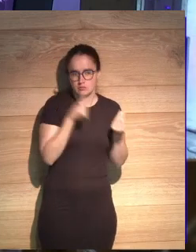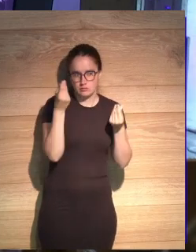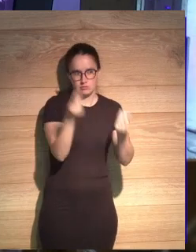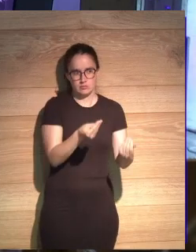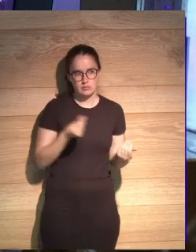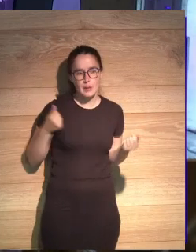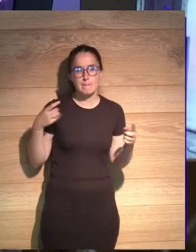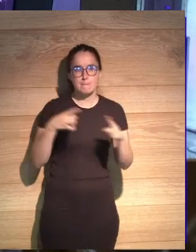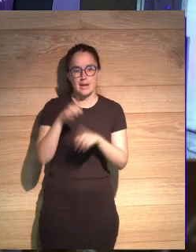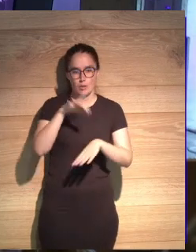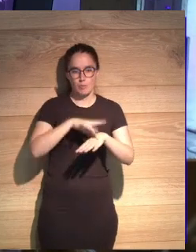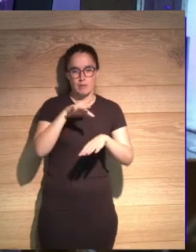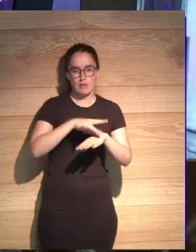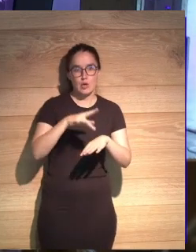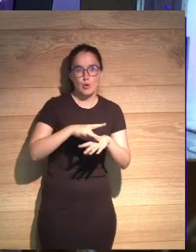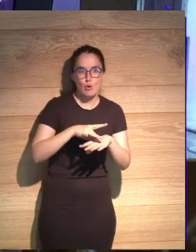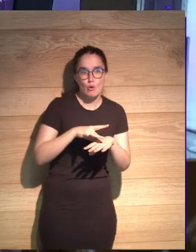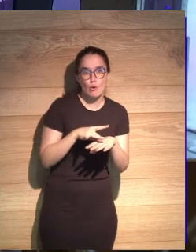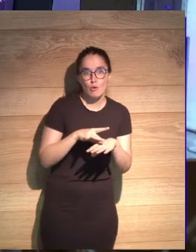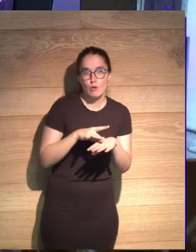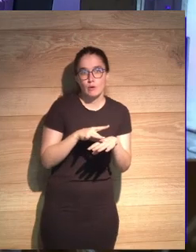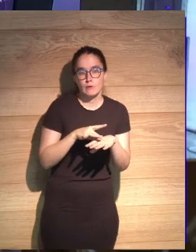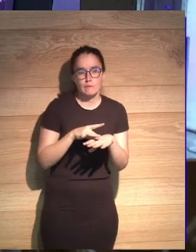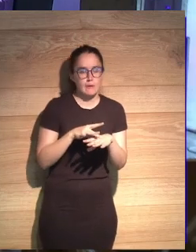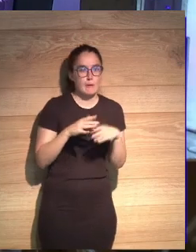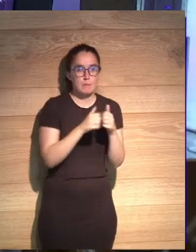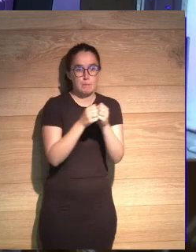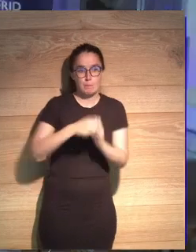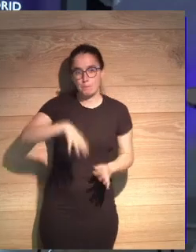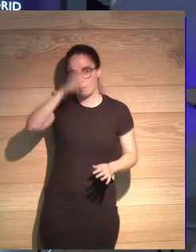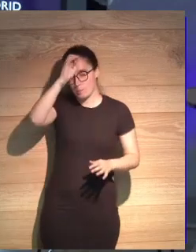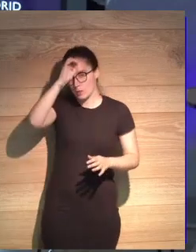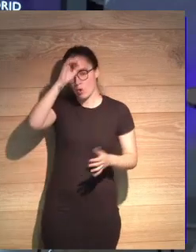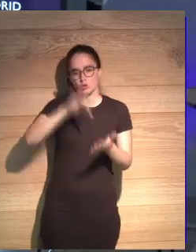the systems and the games as intuitive